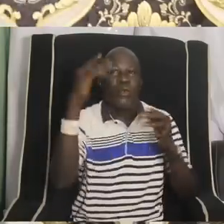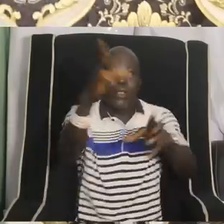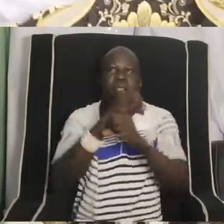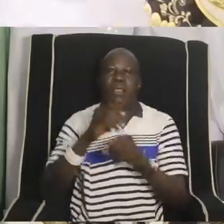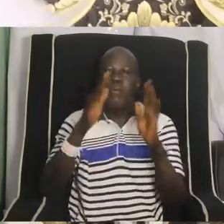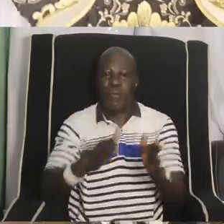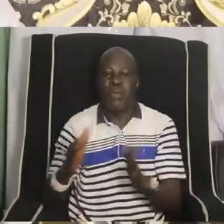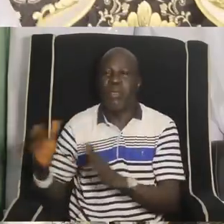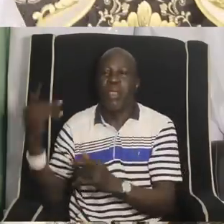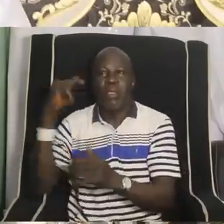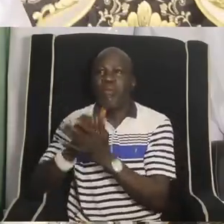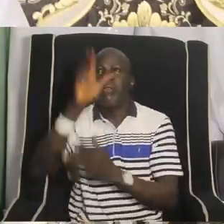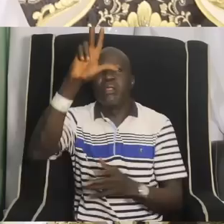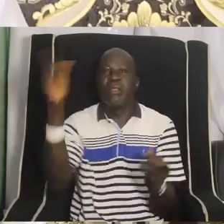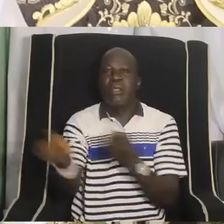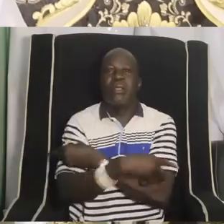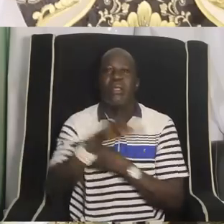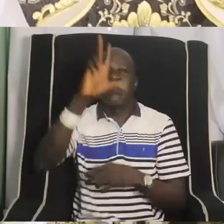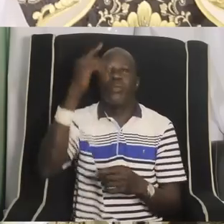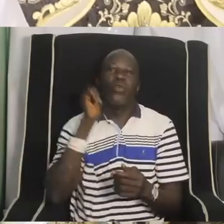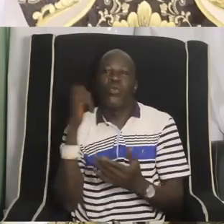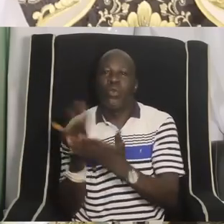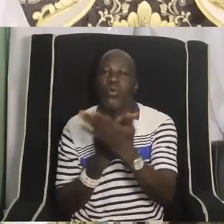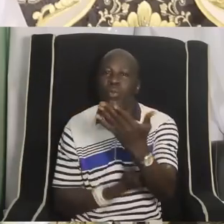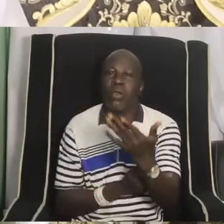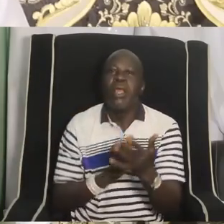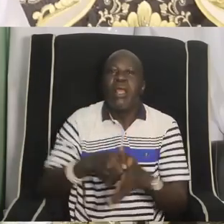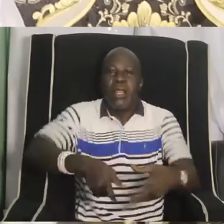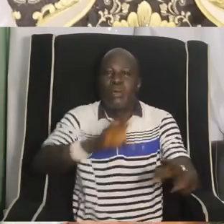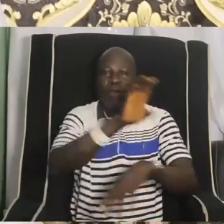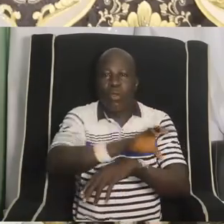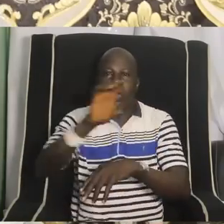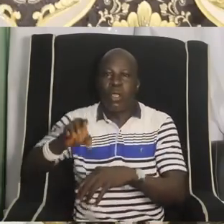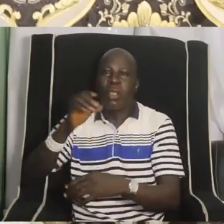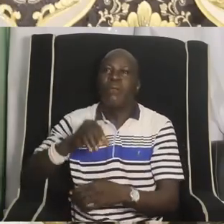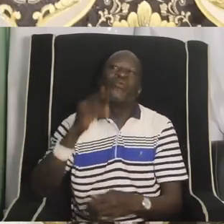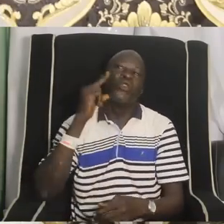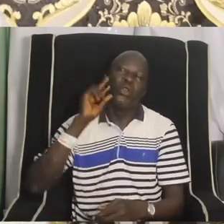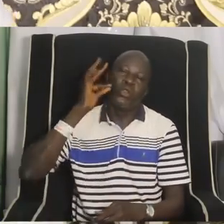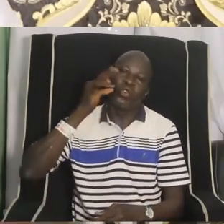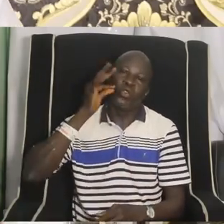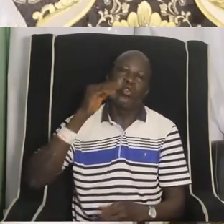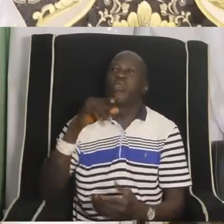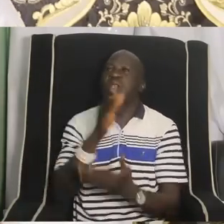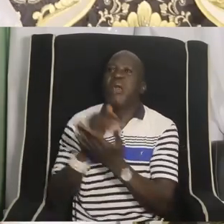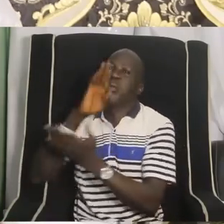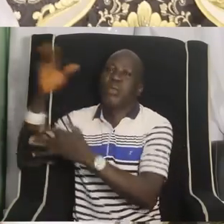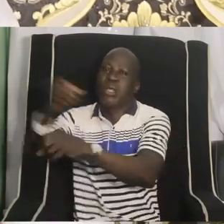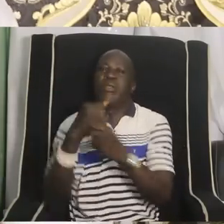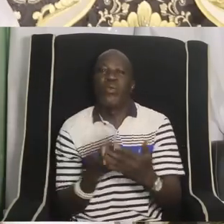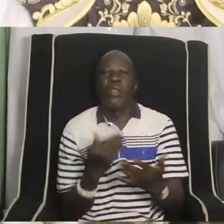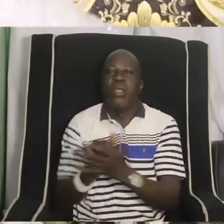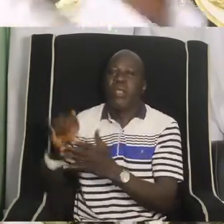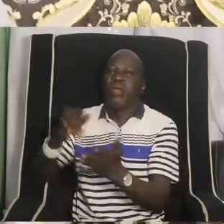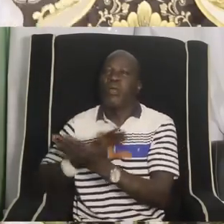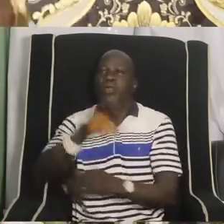get prepared for 3 days. Nah, no, nah. Tomorrow morning, yeah, let it do, you get your feeding ready. Bad day, you go. If you get money, nah,